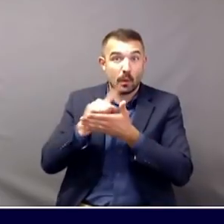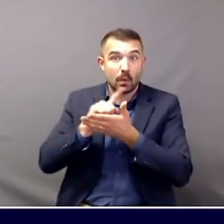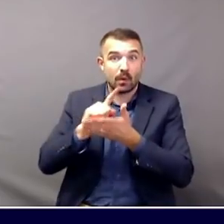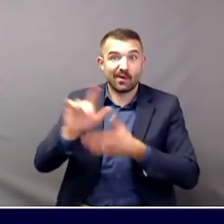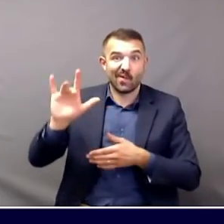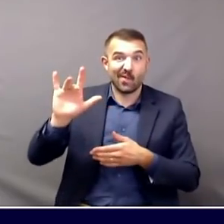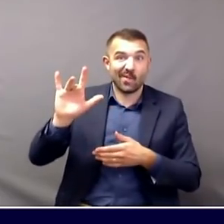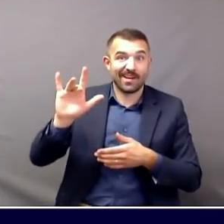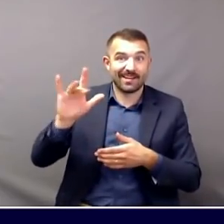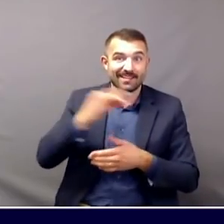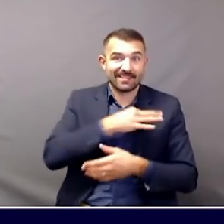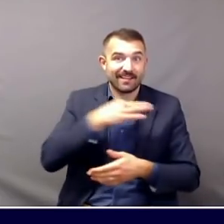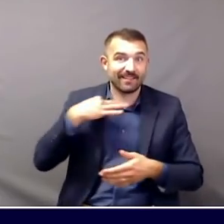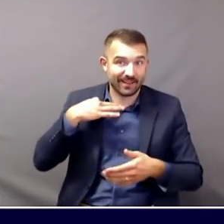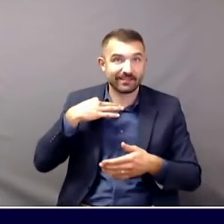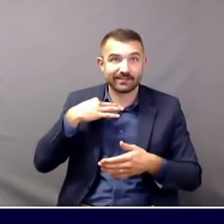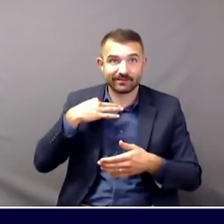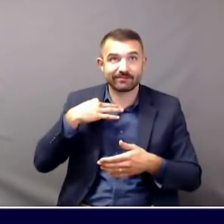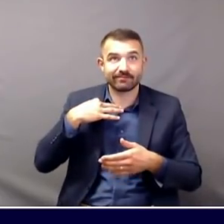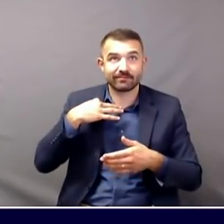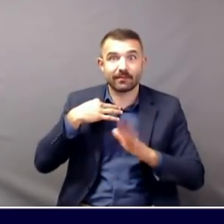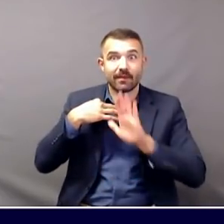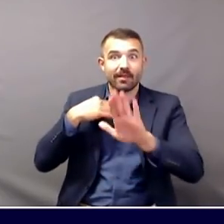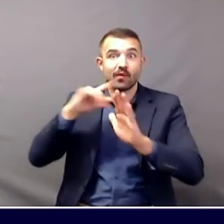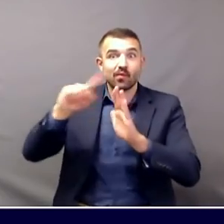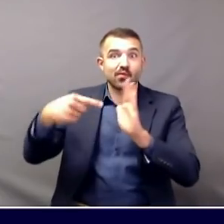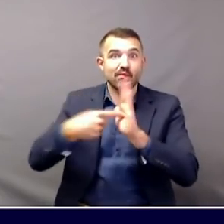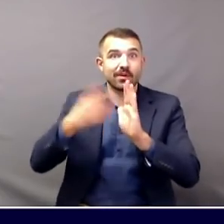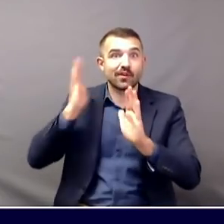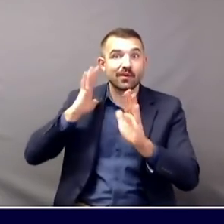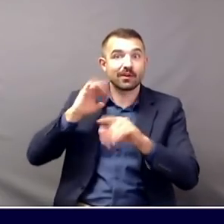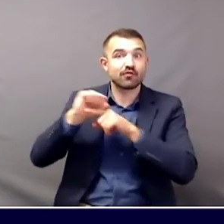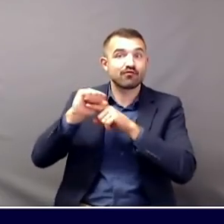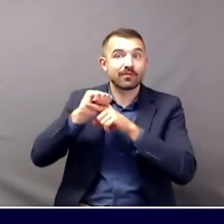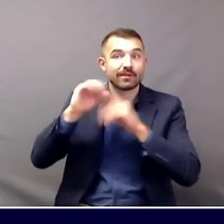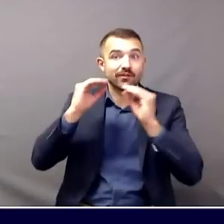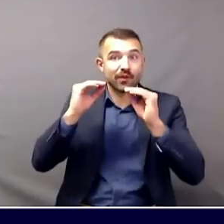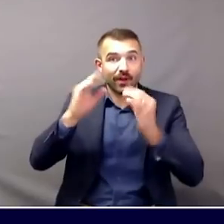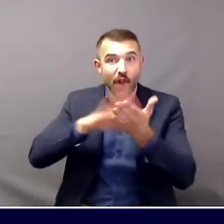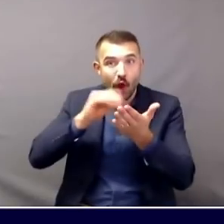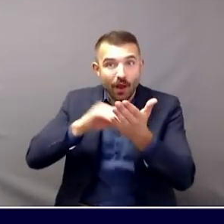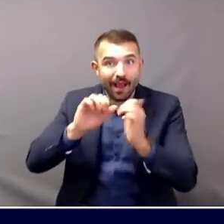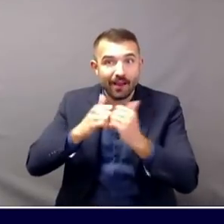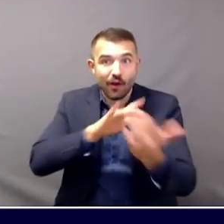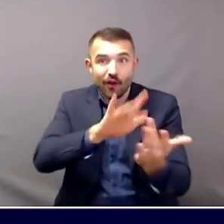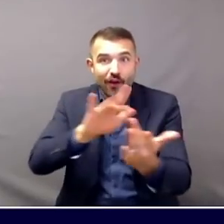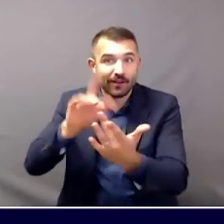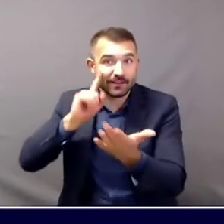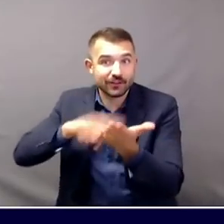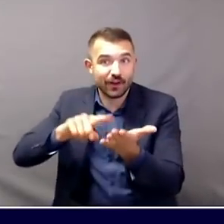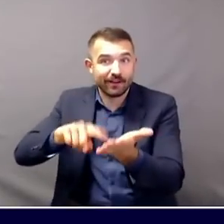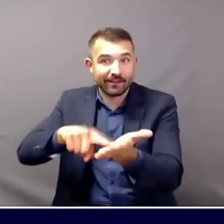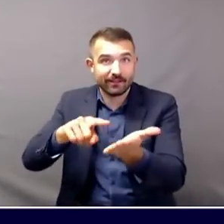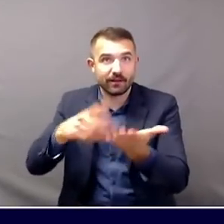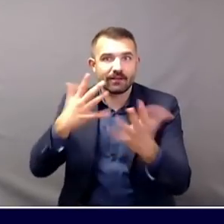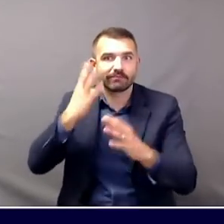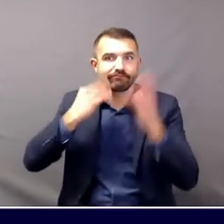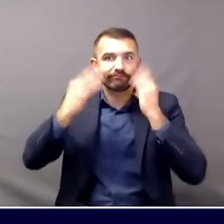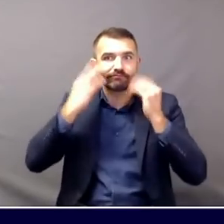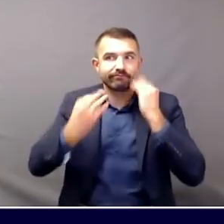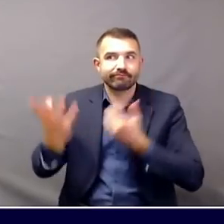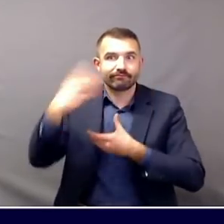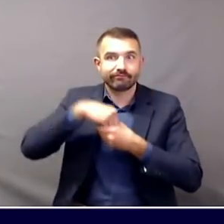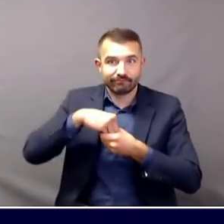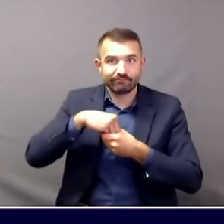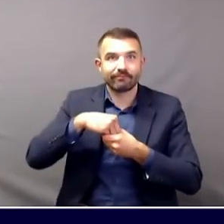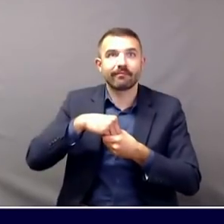the Maine CDC who had previously been trained to work as contact tracers and investigators. We've redeployed them to our